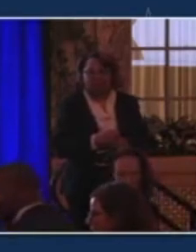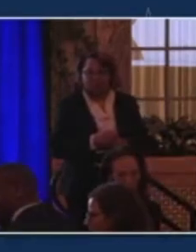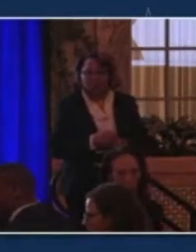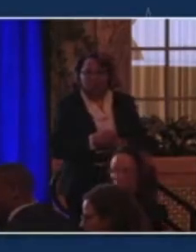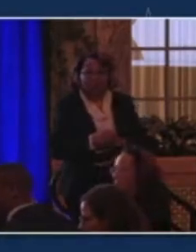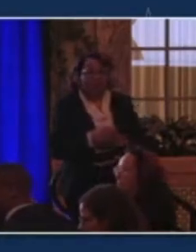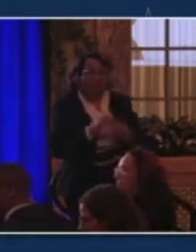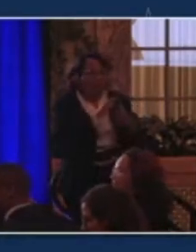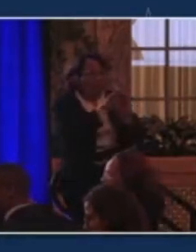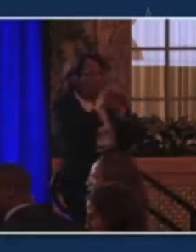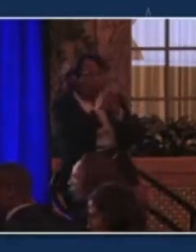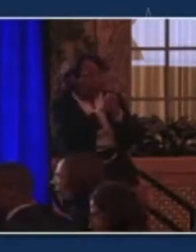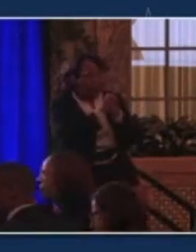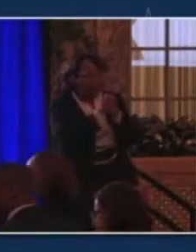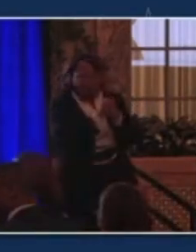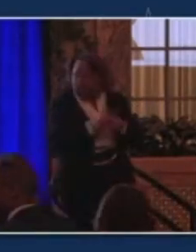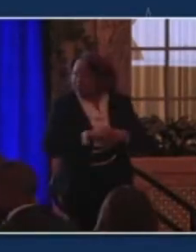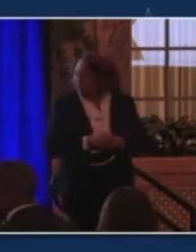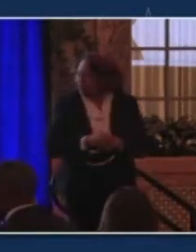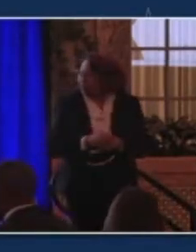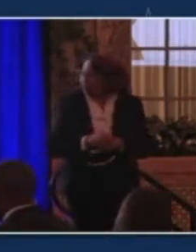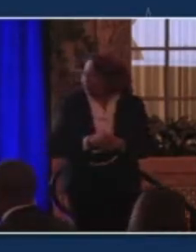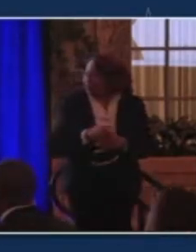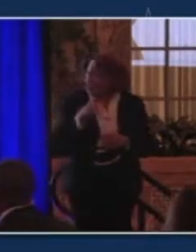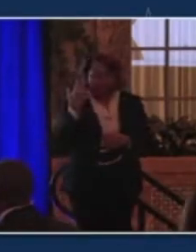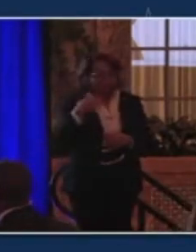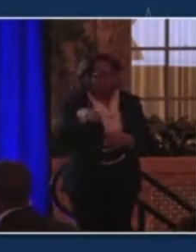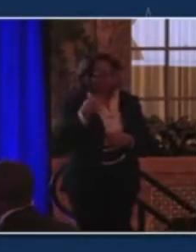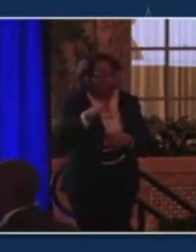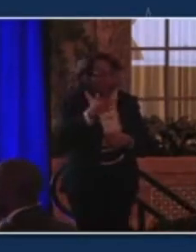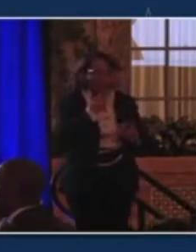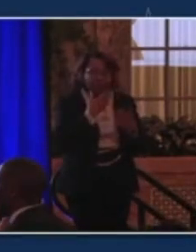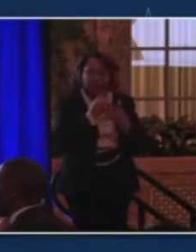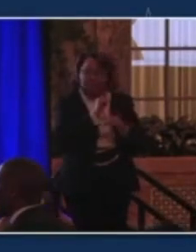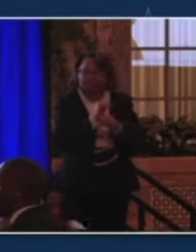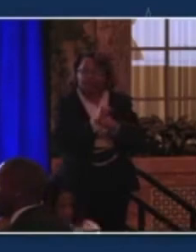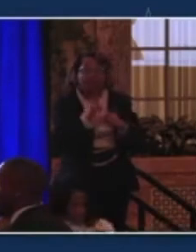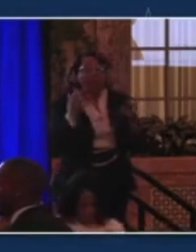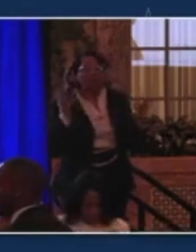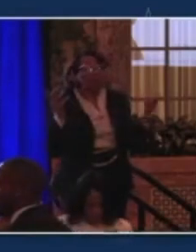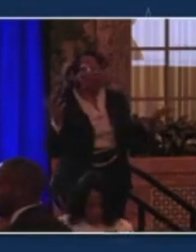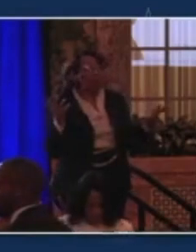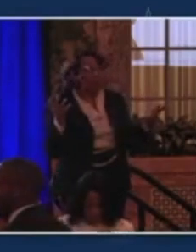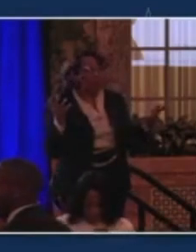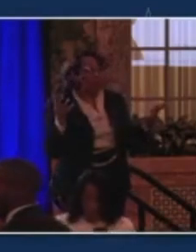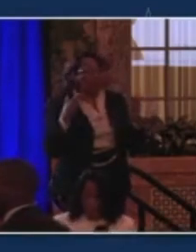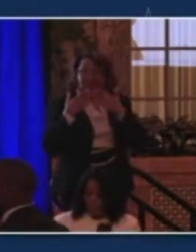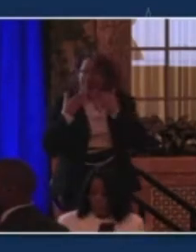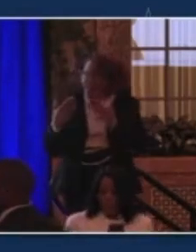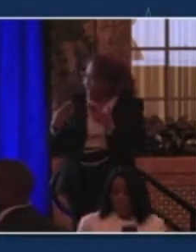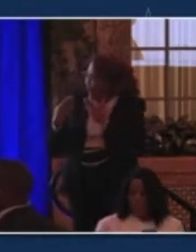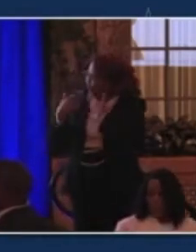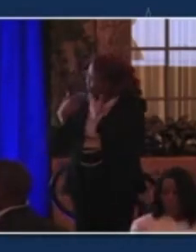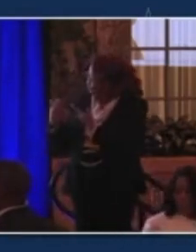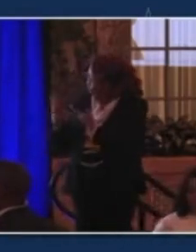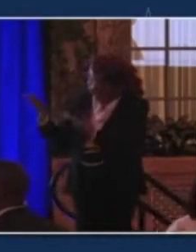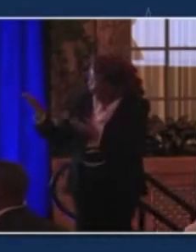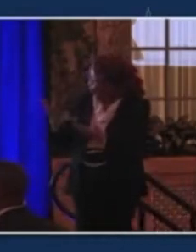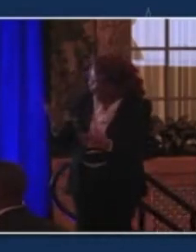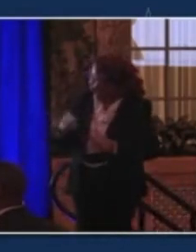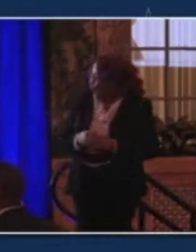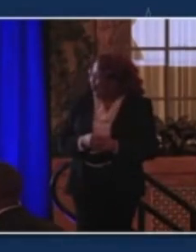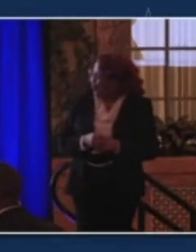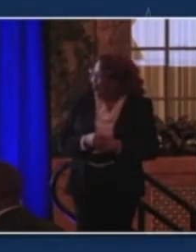And congratulations. Tremendous job. Well, thank you, gentlemen. Thank you. Nothing back here.